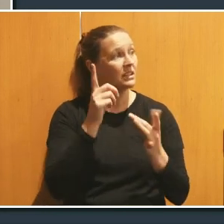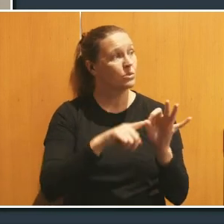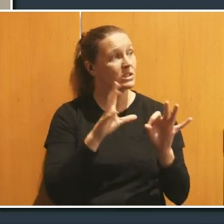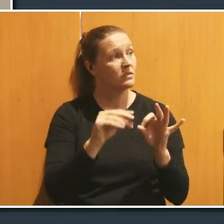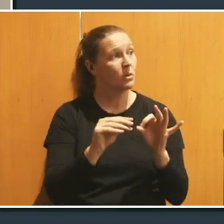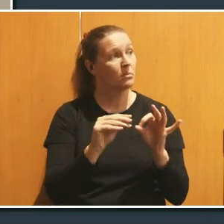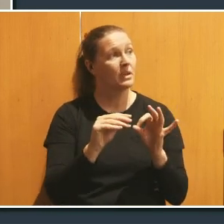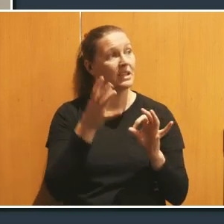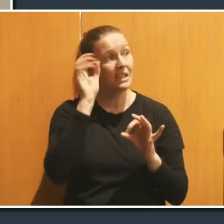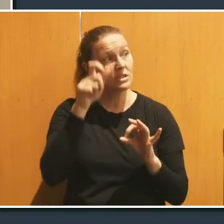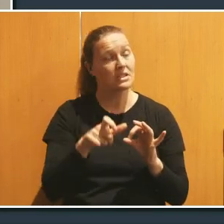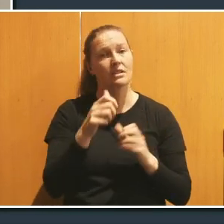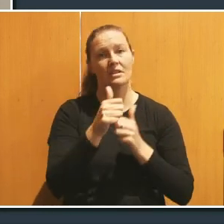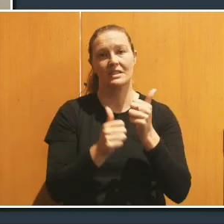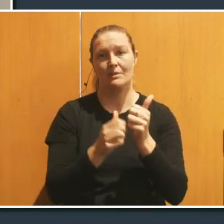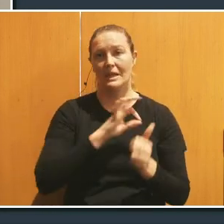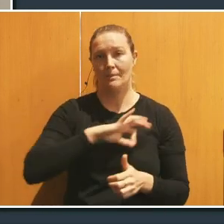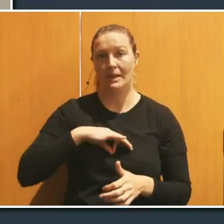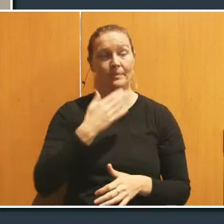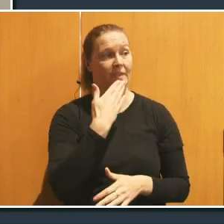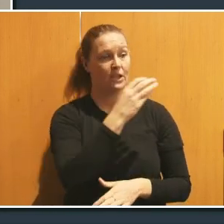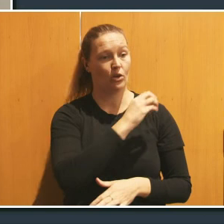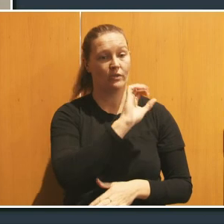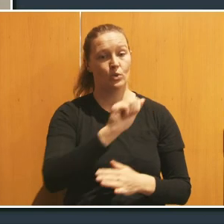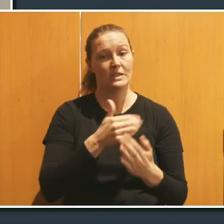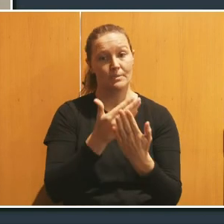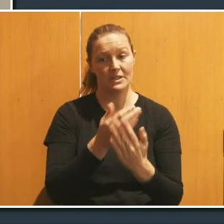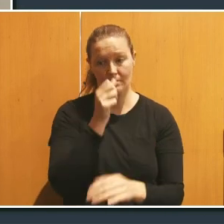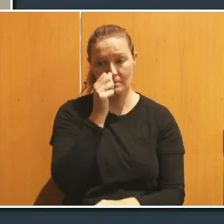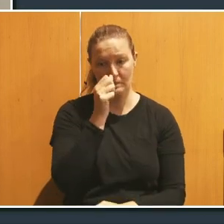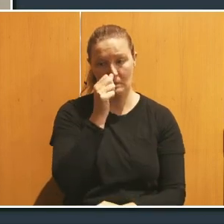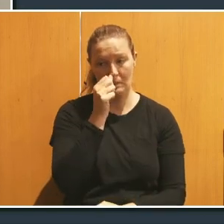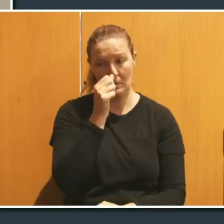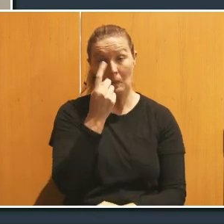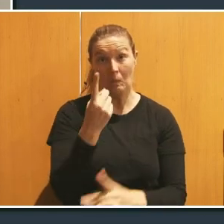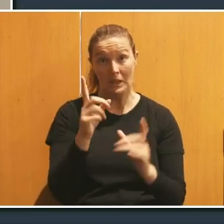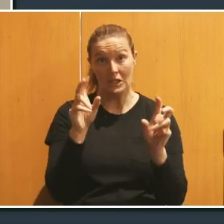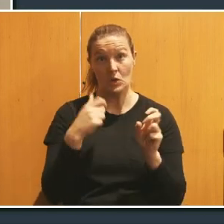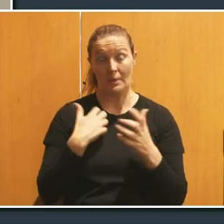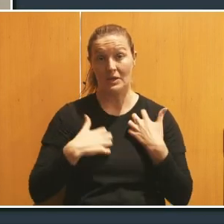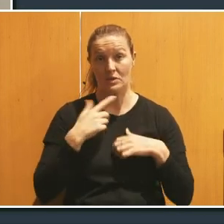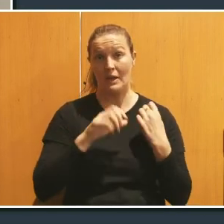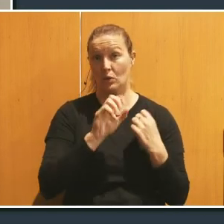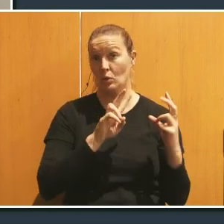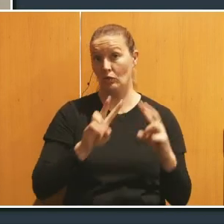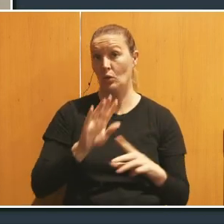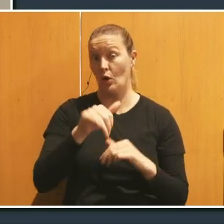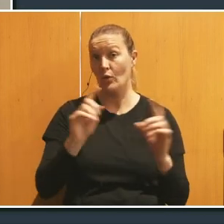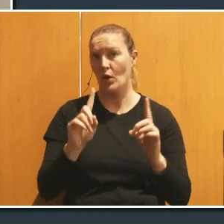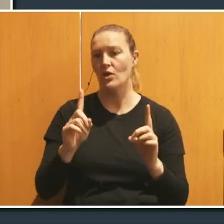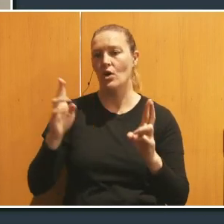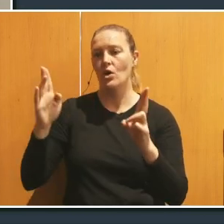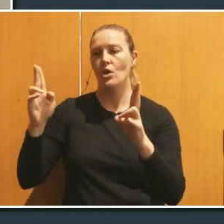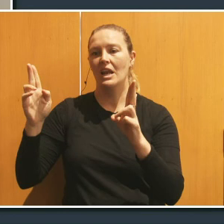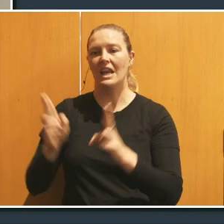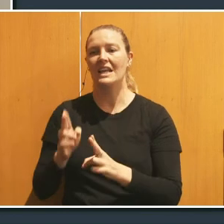Brosnan. Thank you, Oliver, for your submission. One of the issues I was particularly keen on your view in was the lower